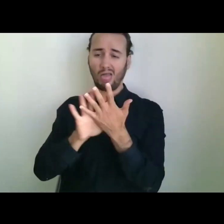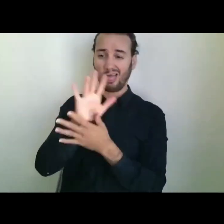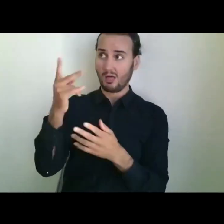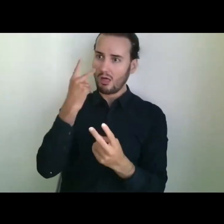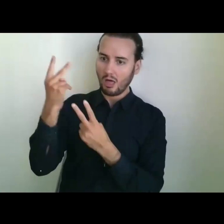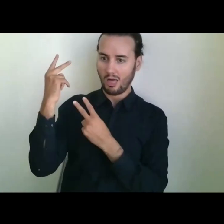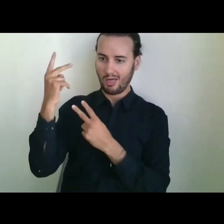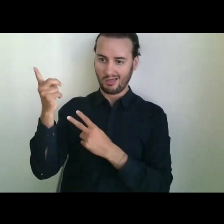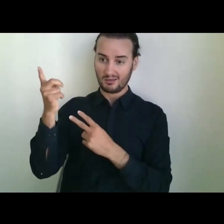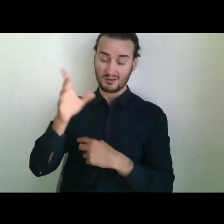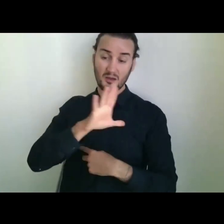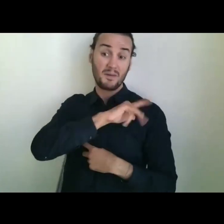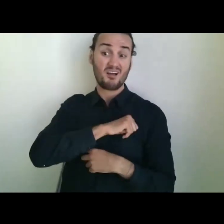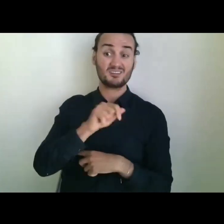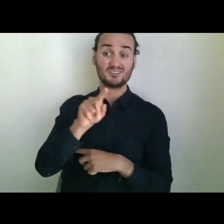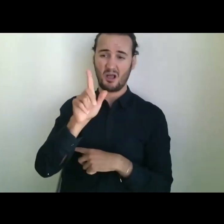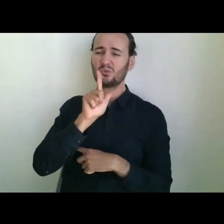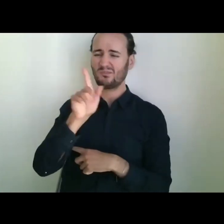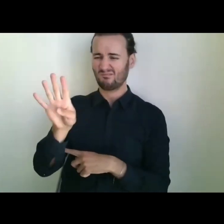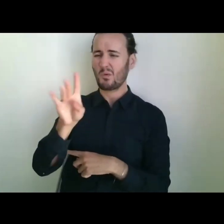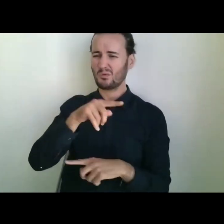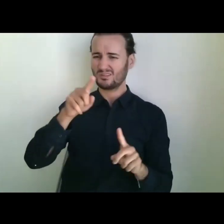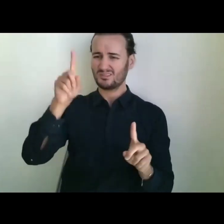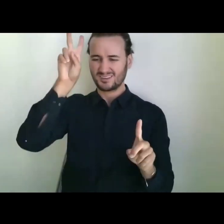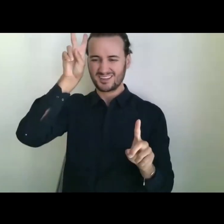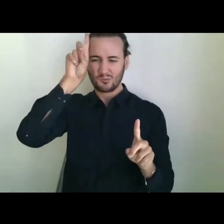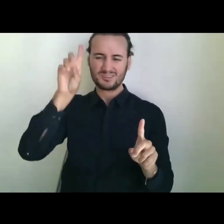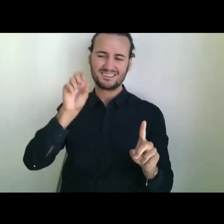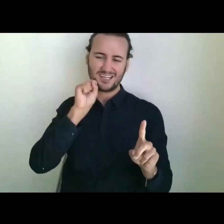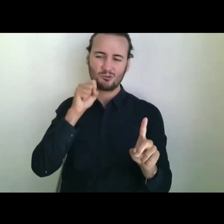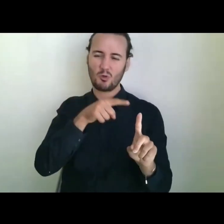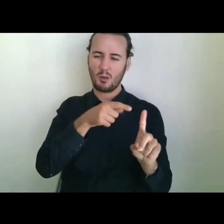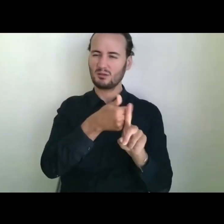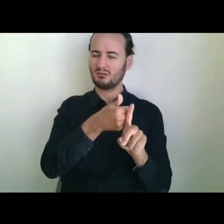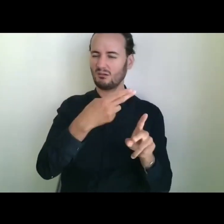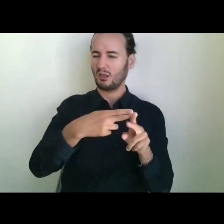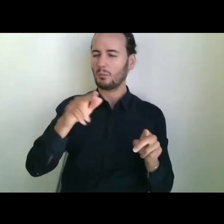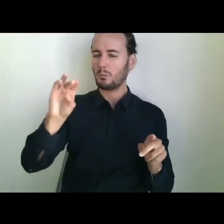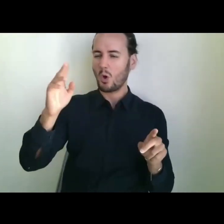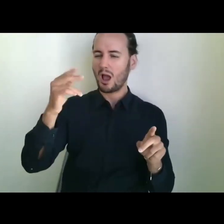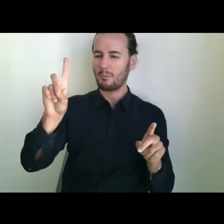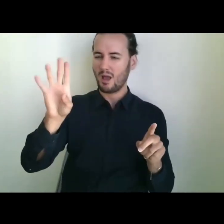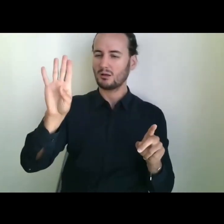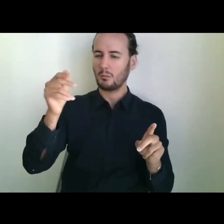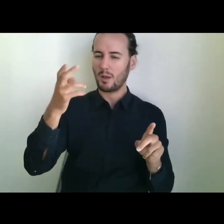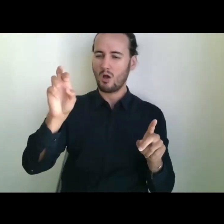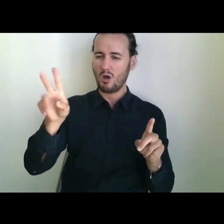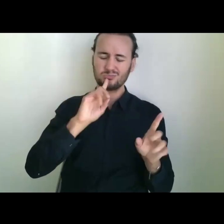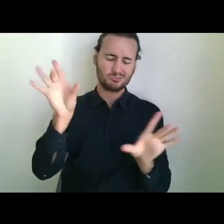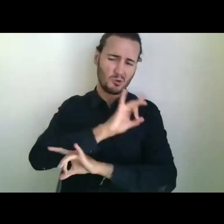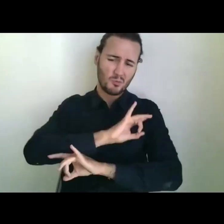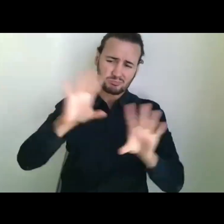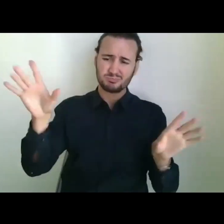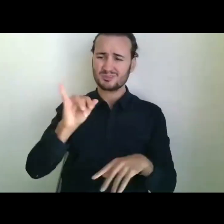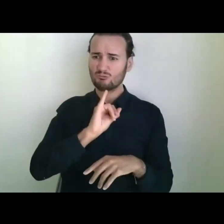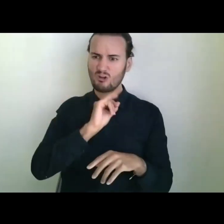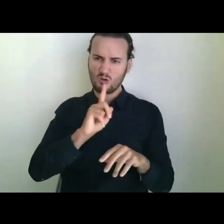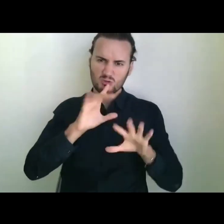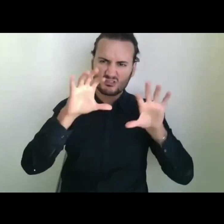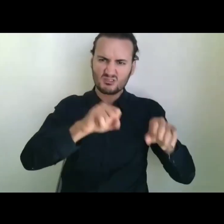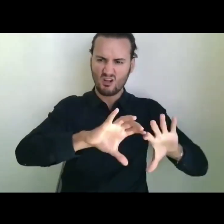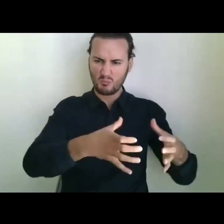memoir? 24-year-old Palestinian with Down syndrome, Mohammed Bahar, was brutally attacked by an army dog of the Israeli